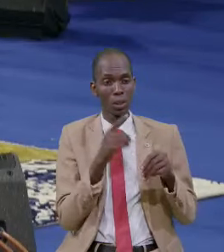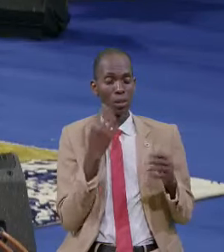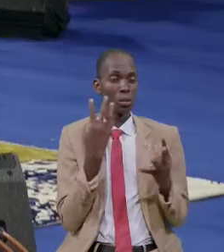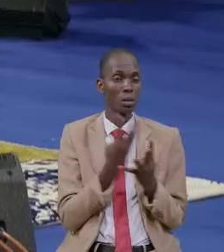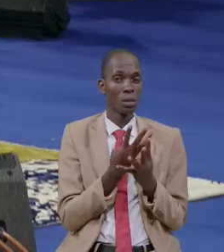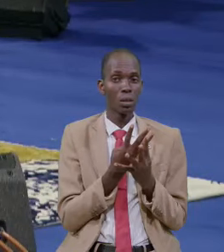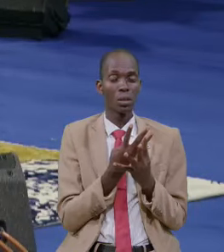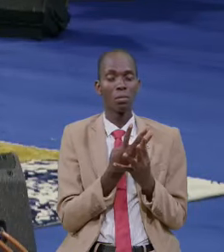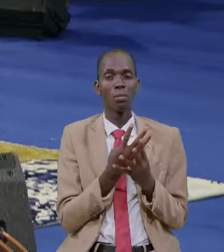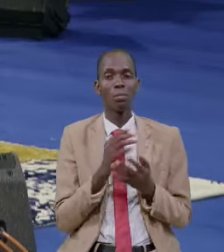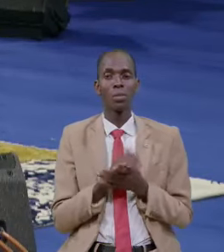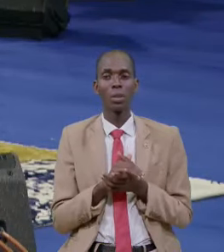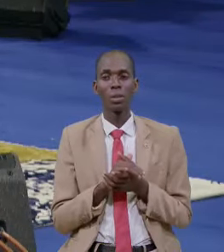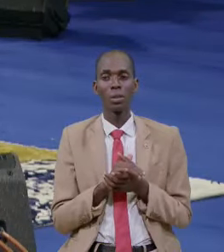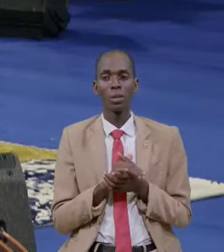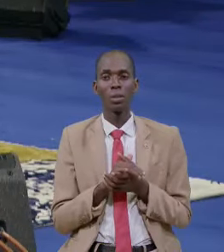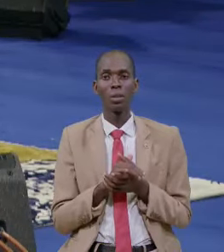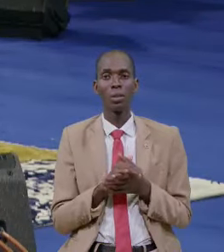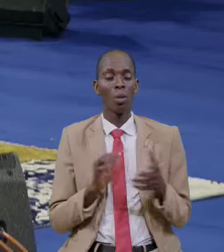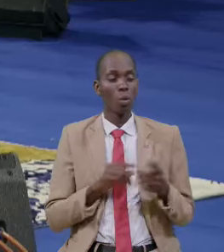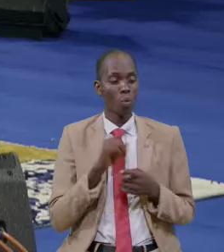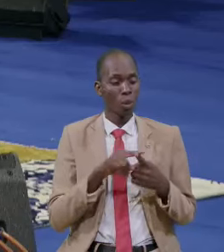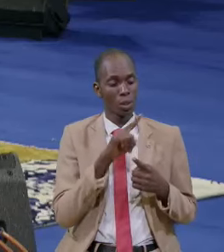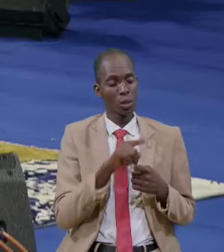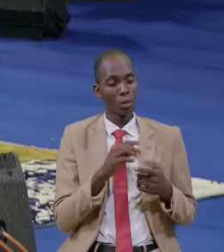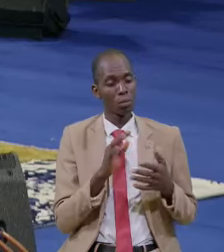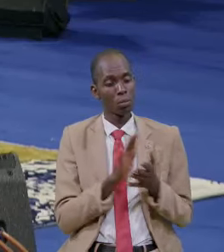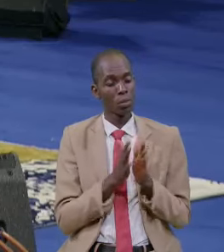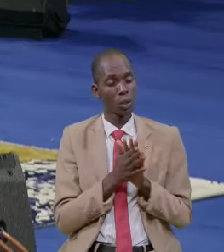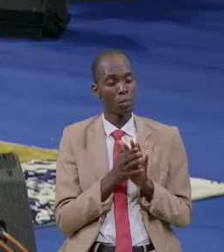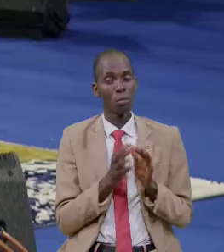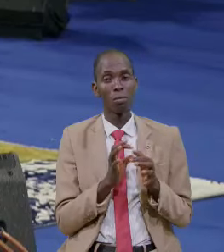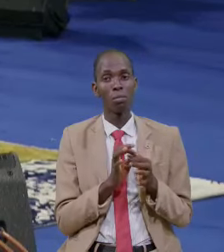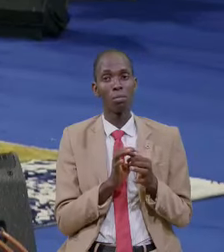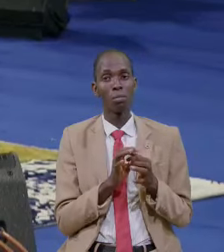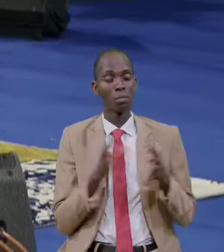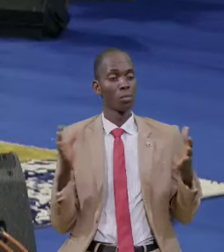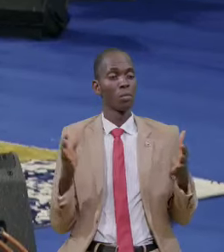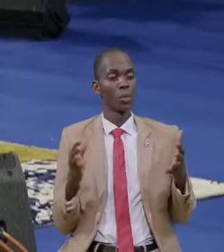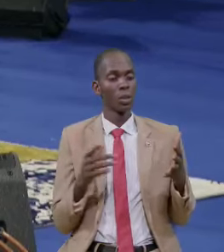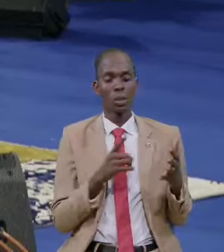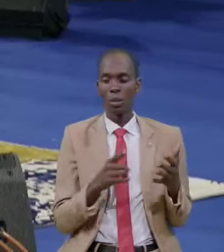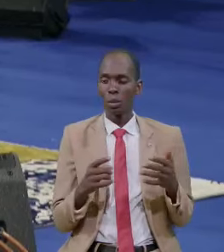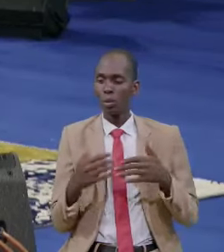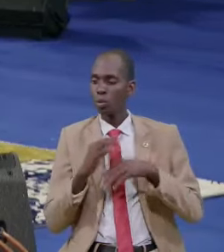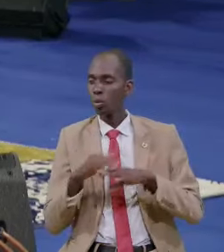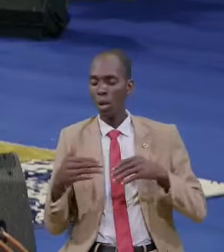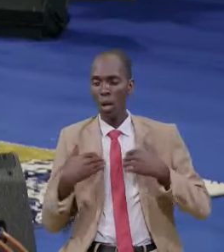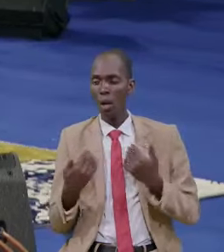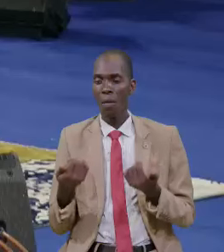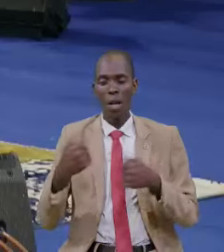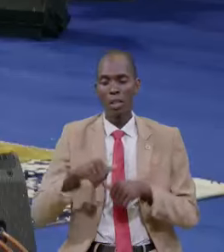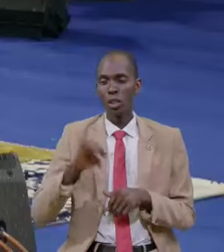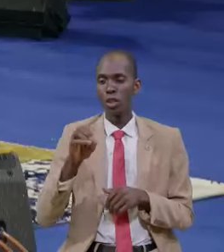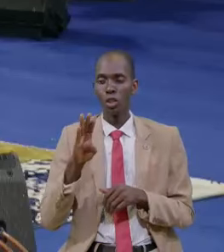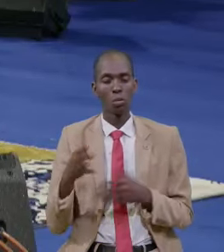in the prison. When he was out, he didn't have any job to do. He didn't have any food to eat.